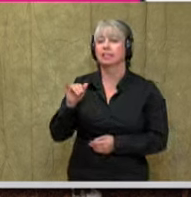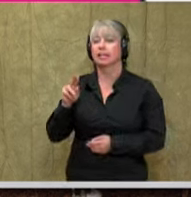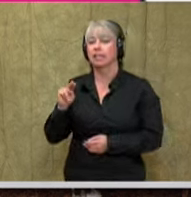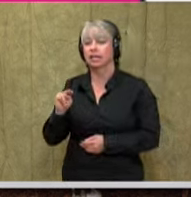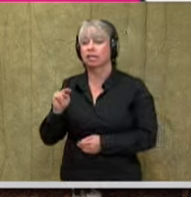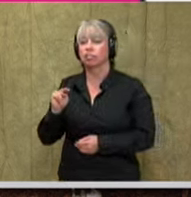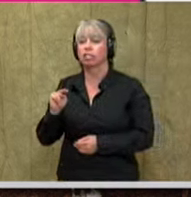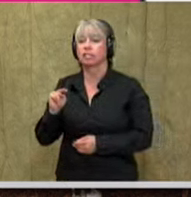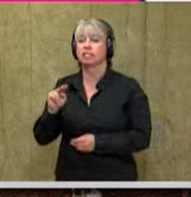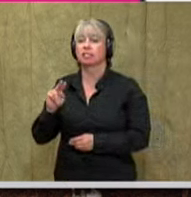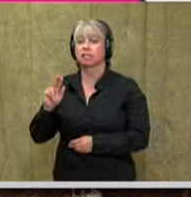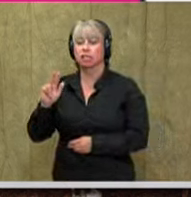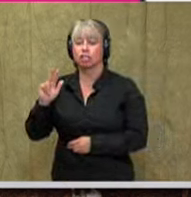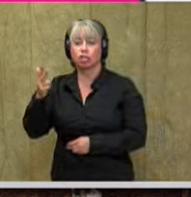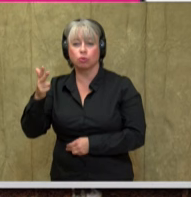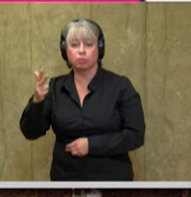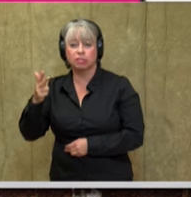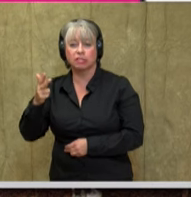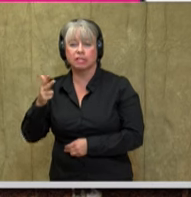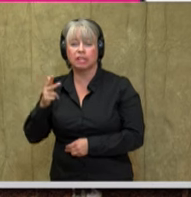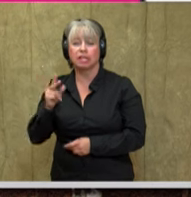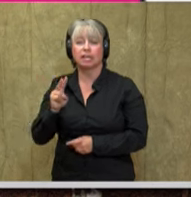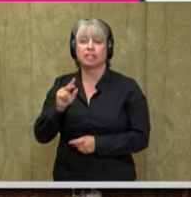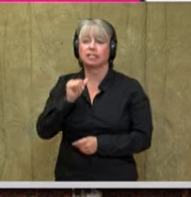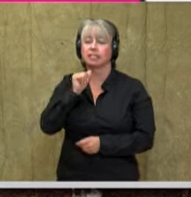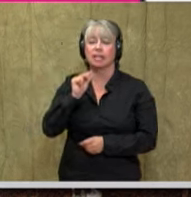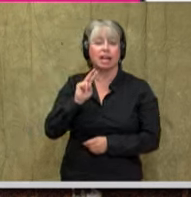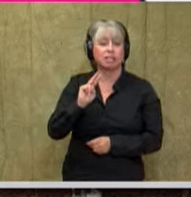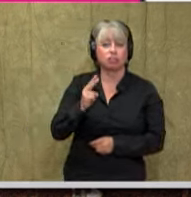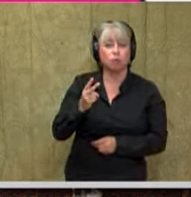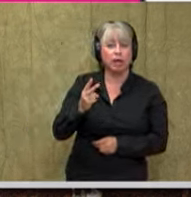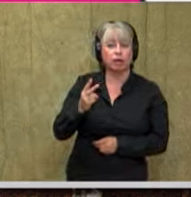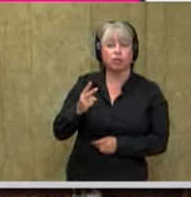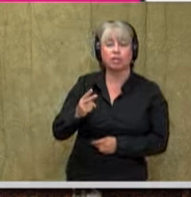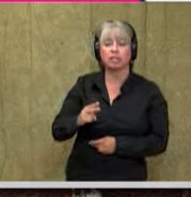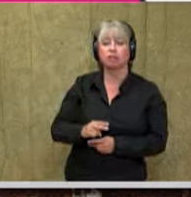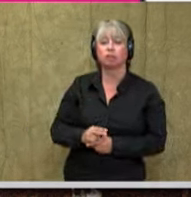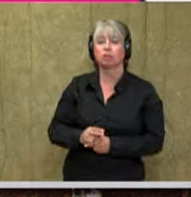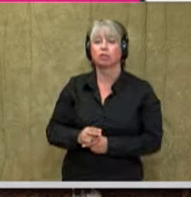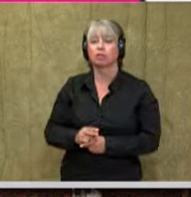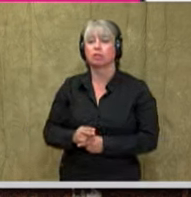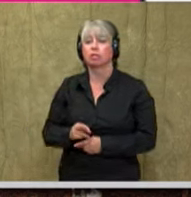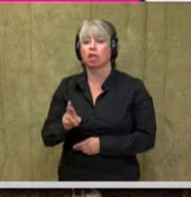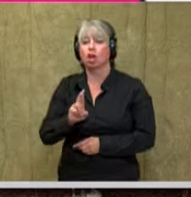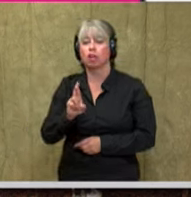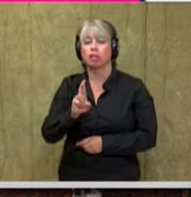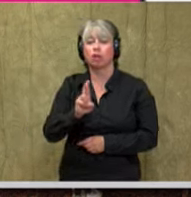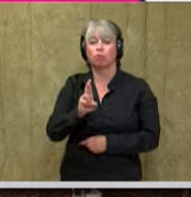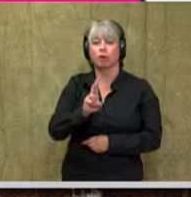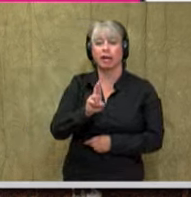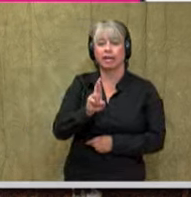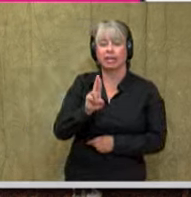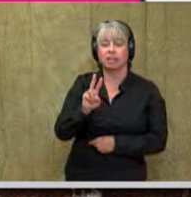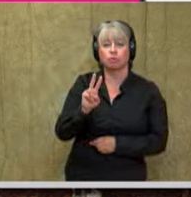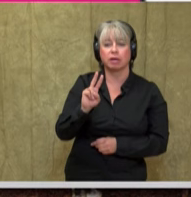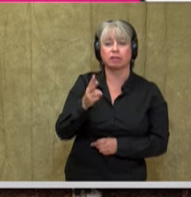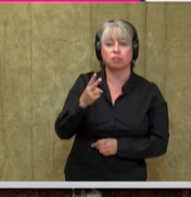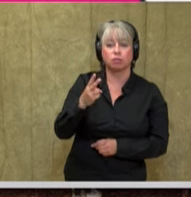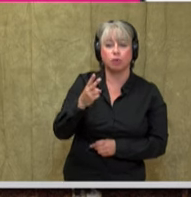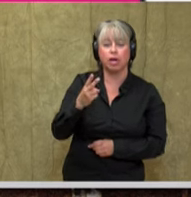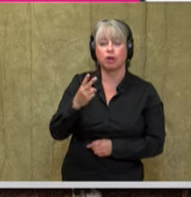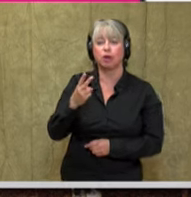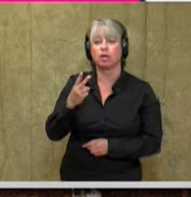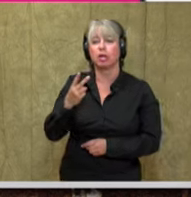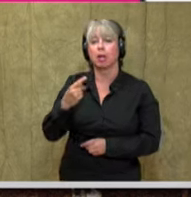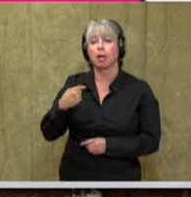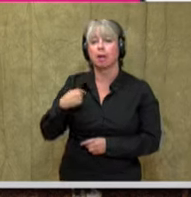why it changes from squared to cube is because on the radius we have squared units, on the height we have